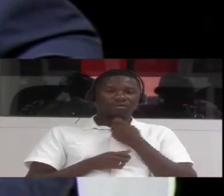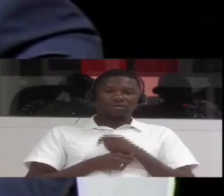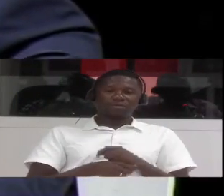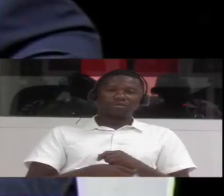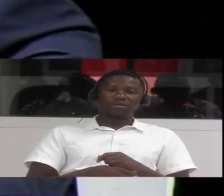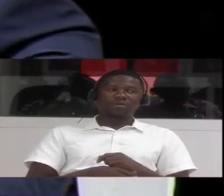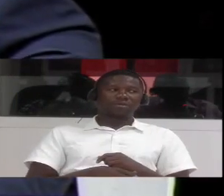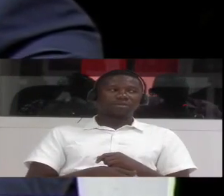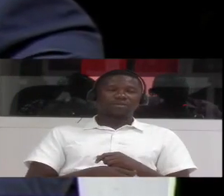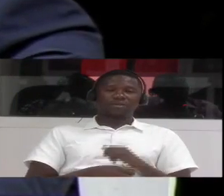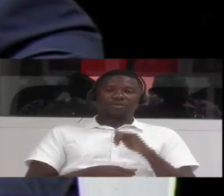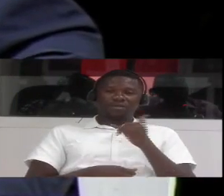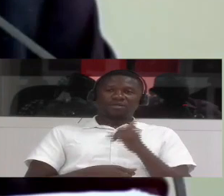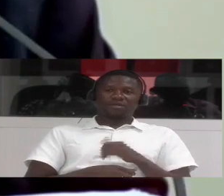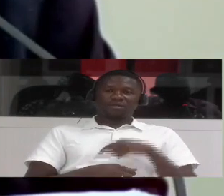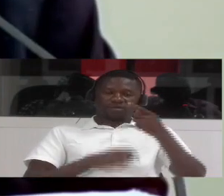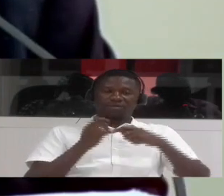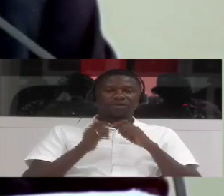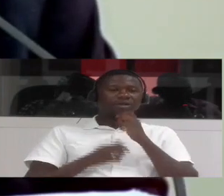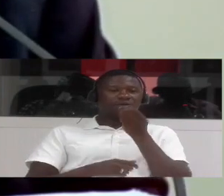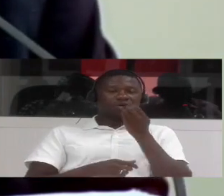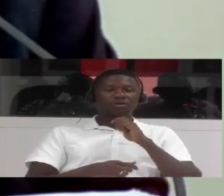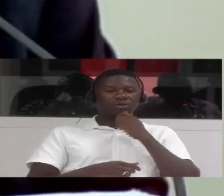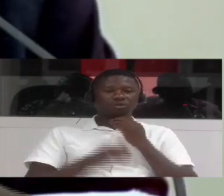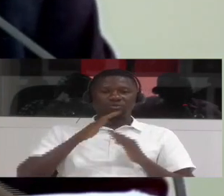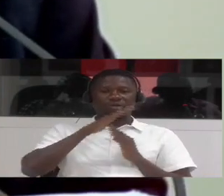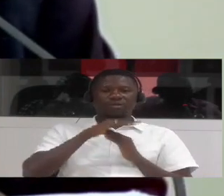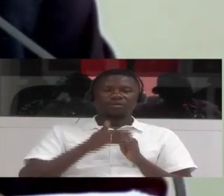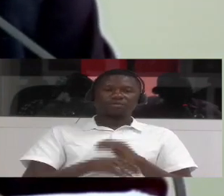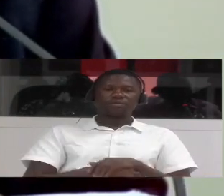break. You're wonderful. Thank you so much. So we will